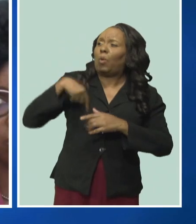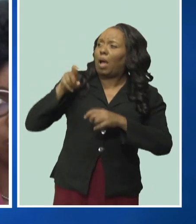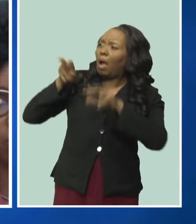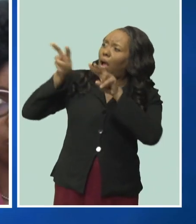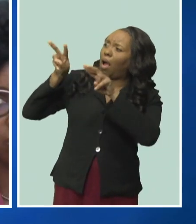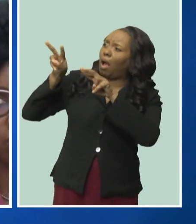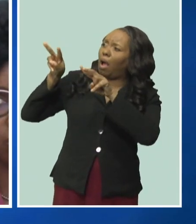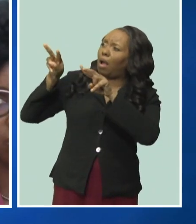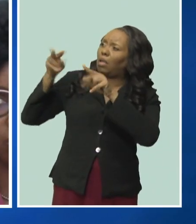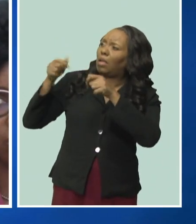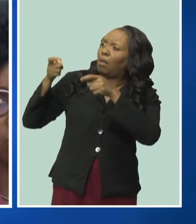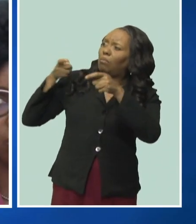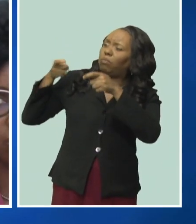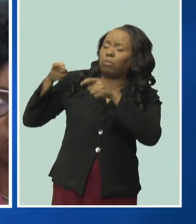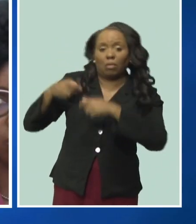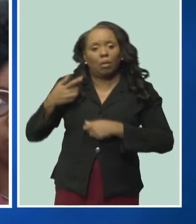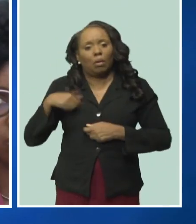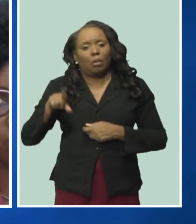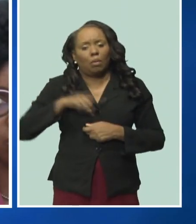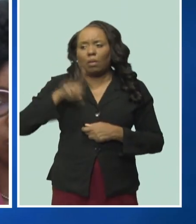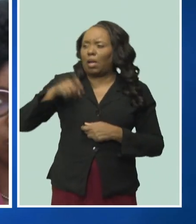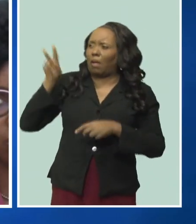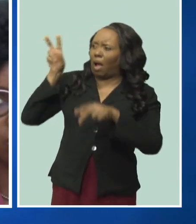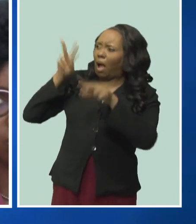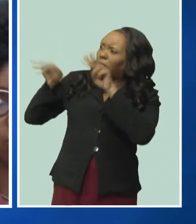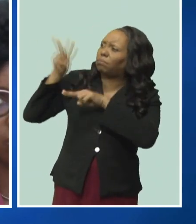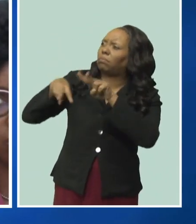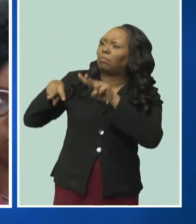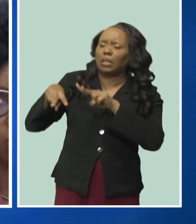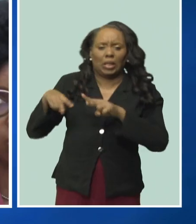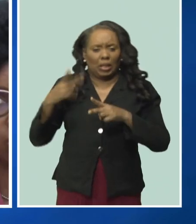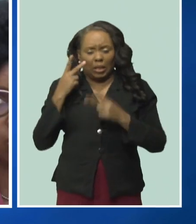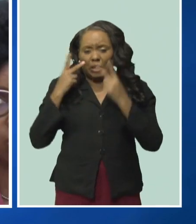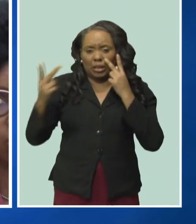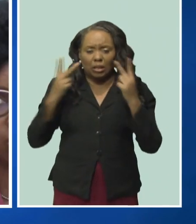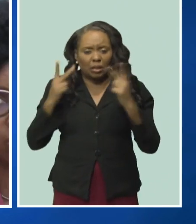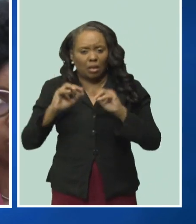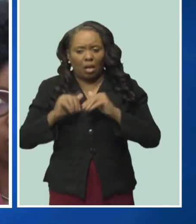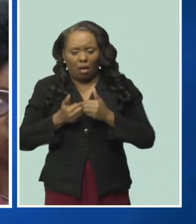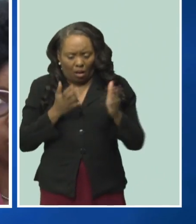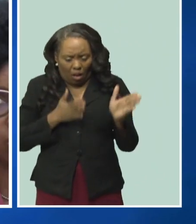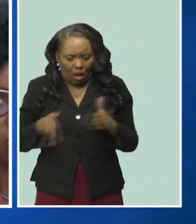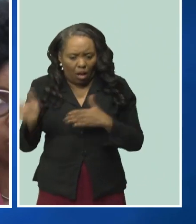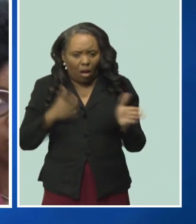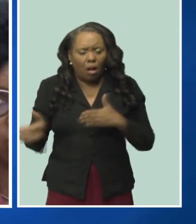have congestion, and how we handle this traffic is basically the procedures that we